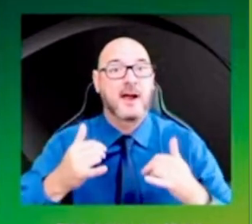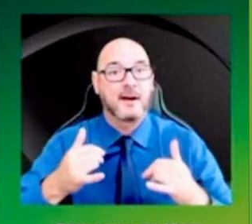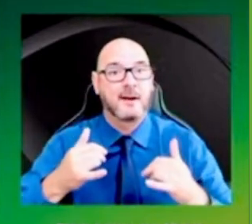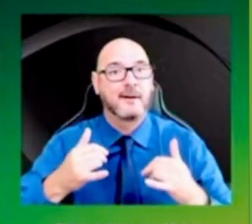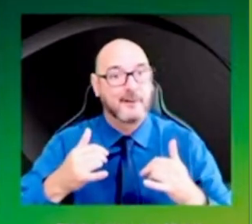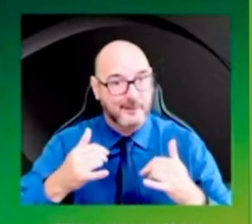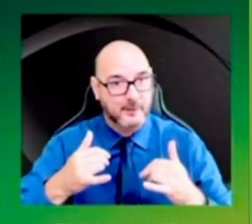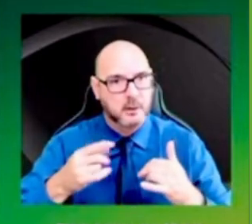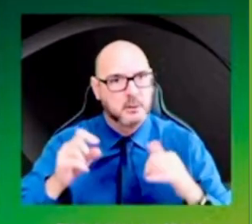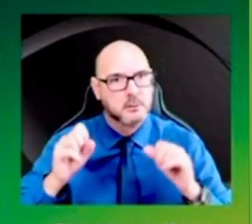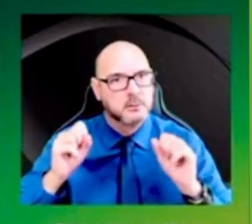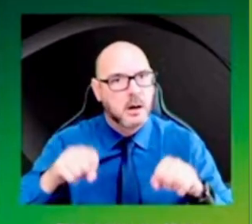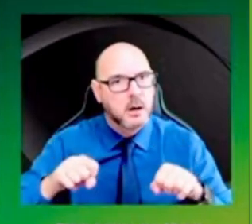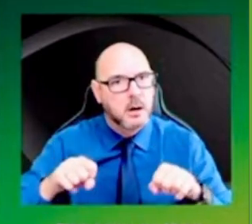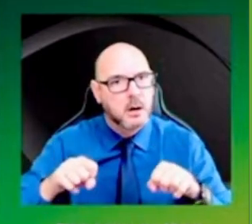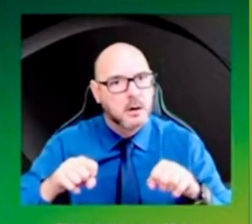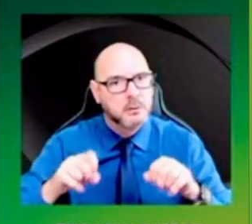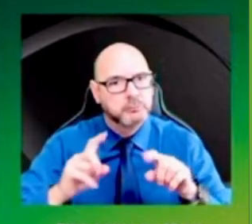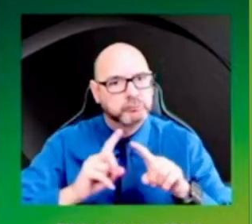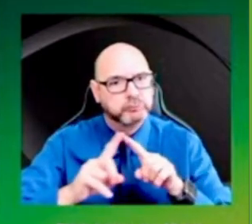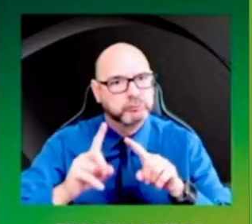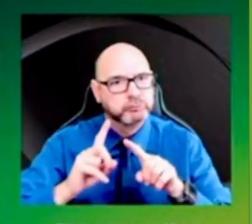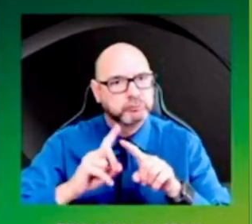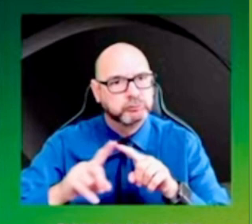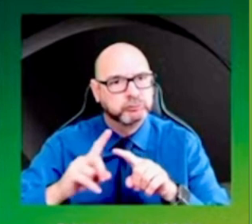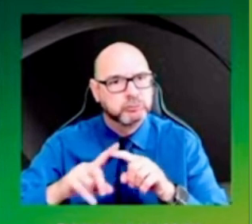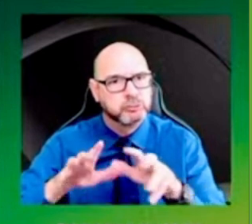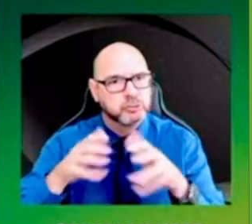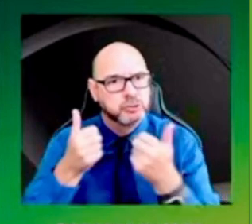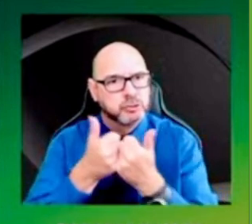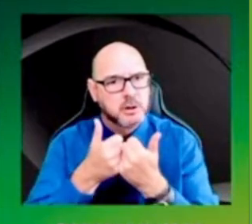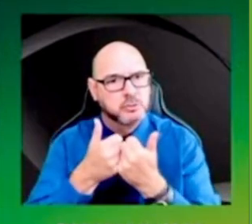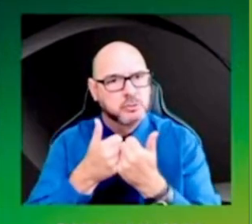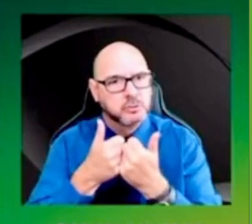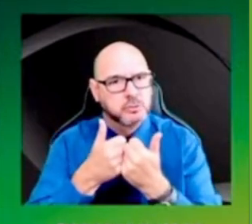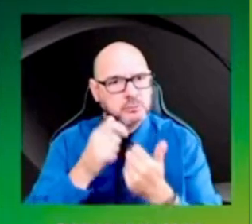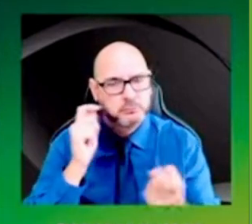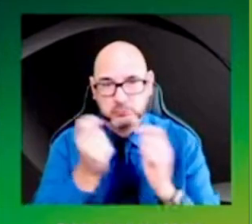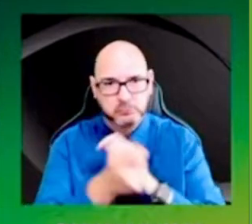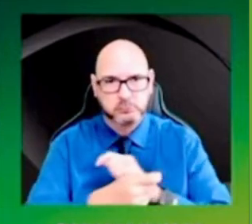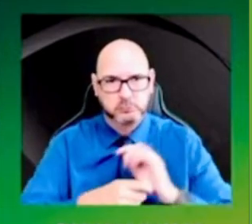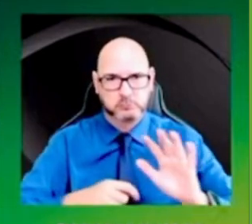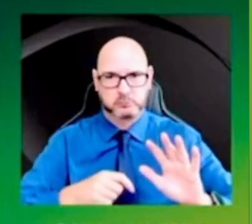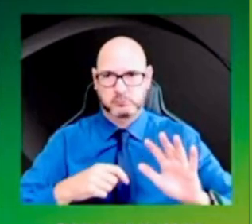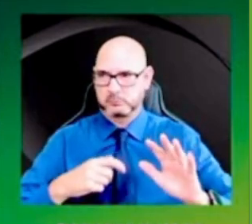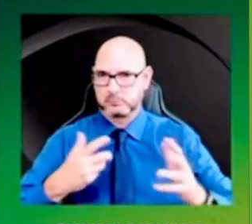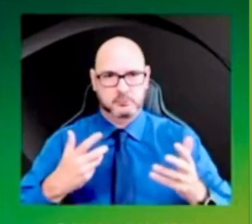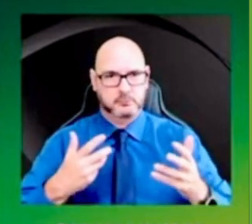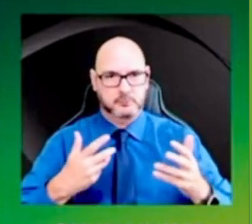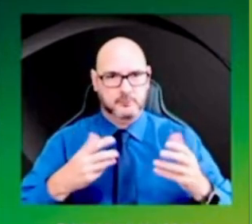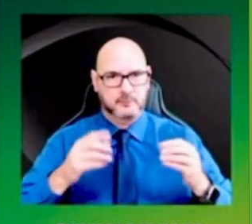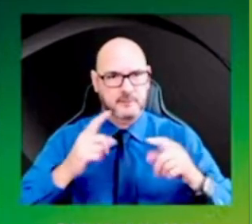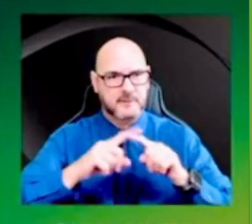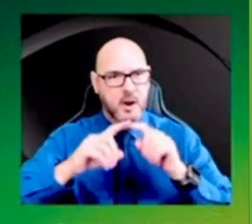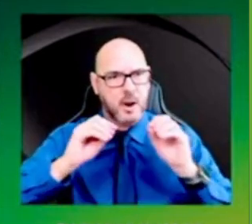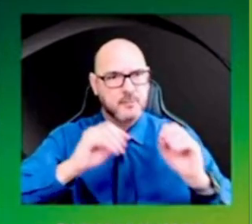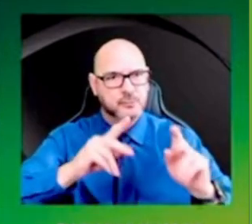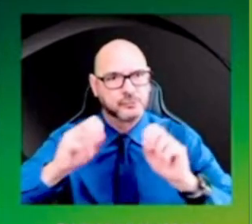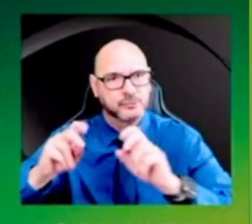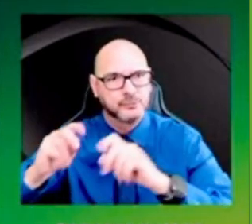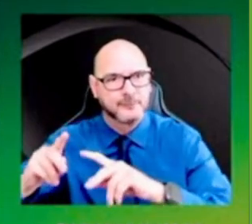turn the challenges we face into great opportunities that will have generational and global